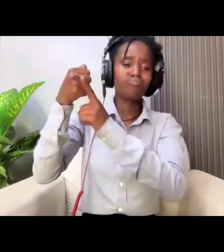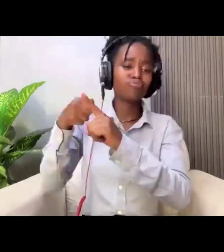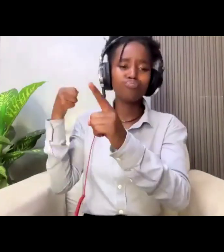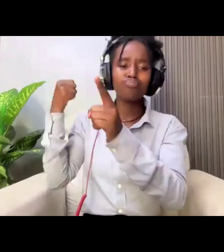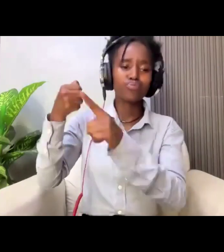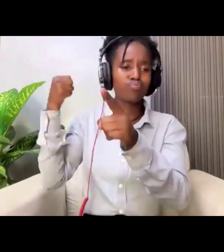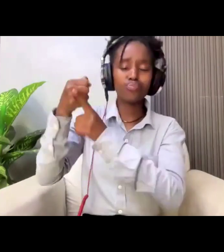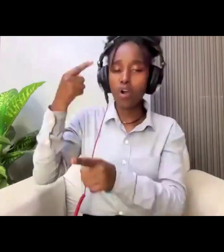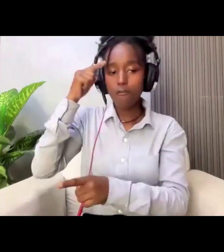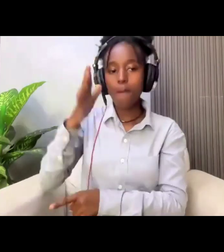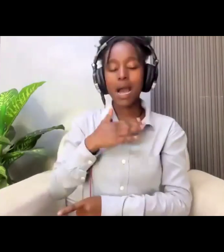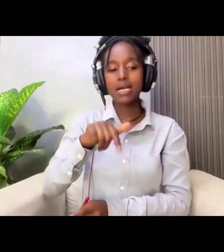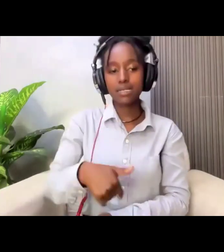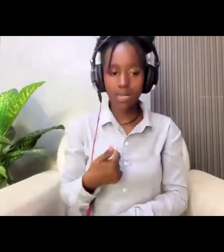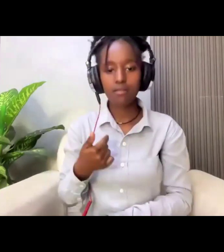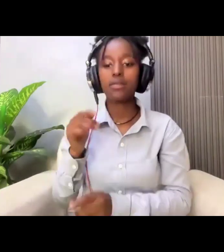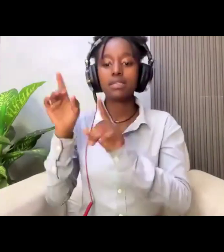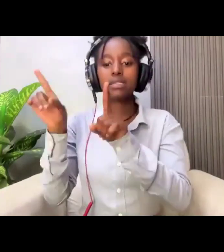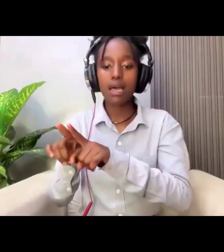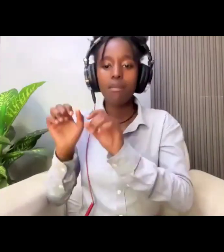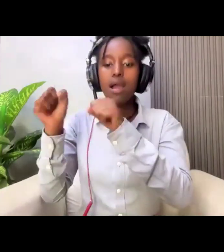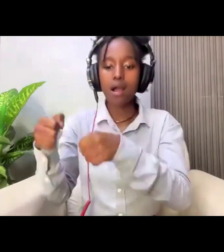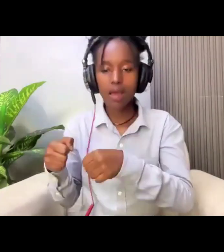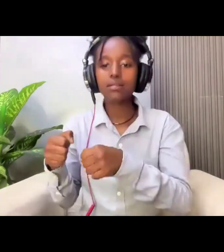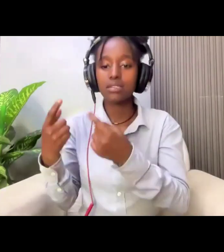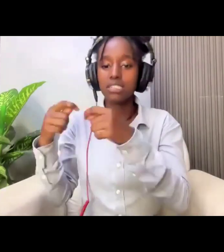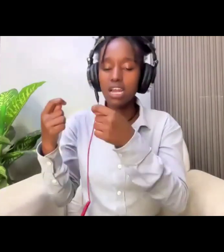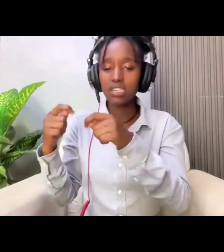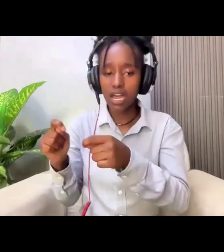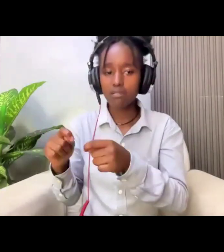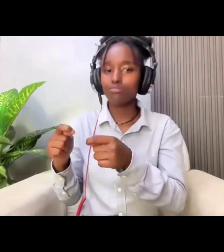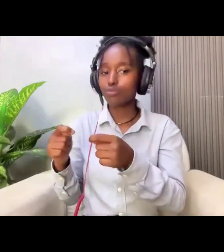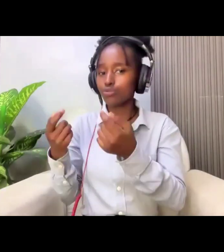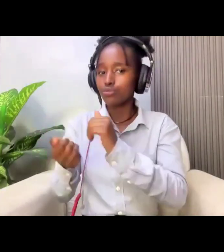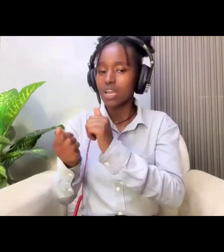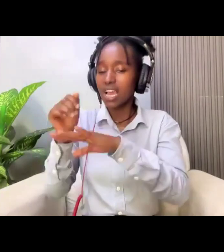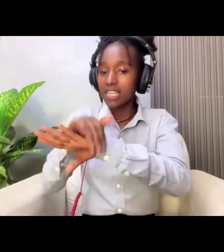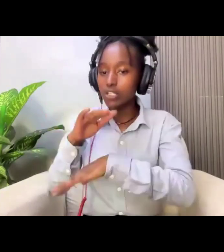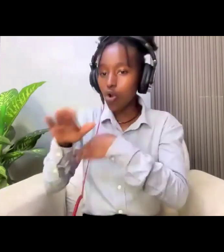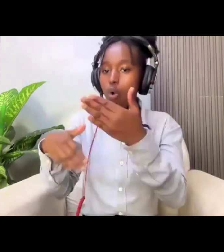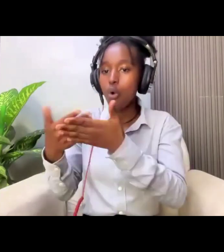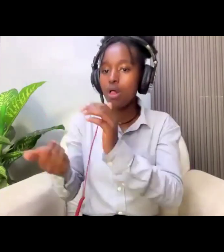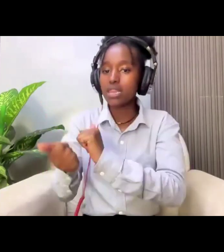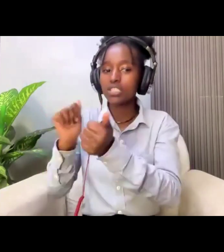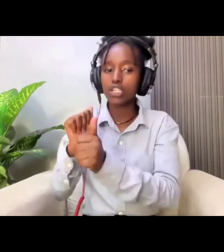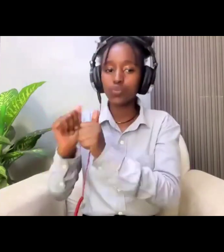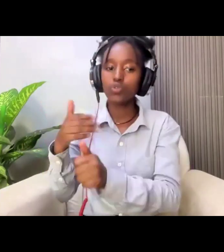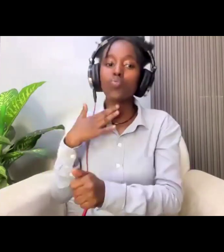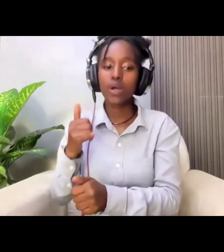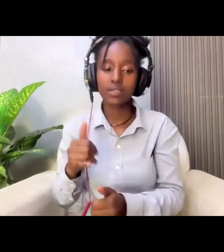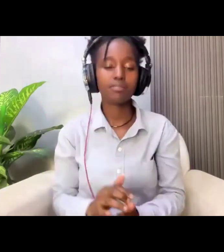still identify so that you can get the adjustments that you need. I'm going to go to